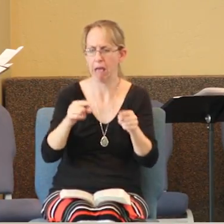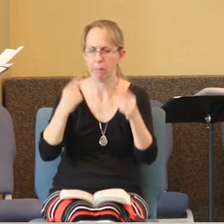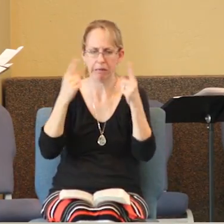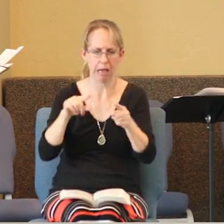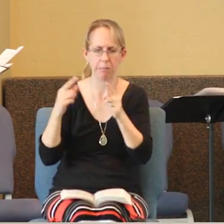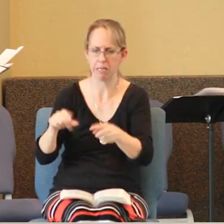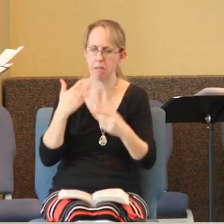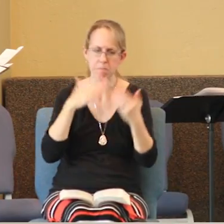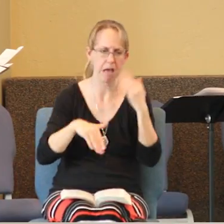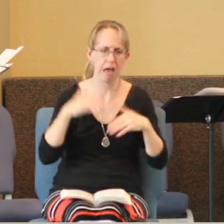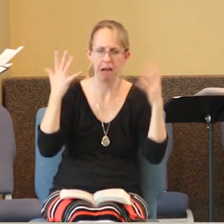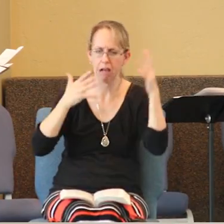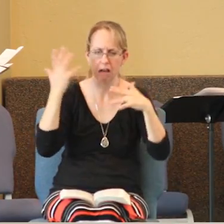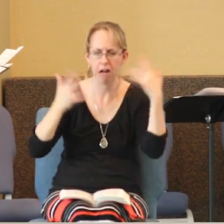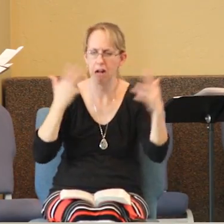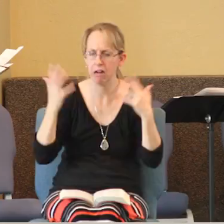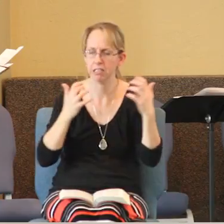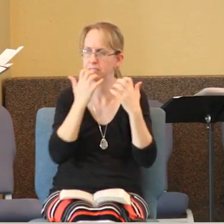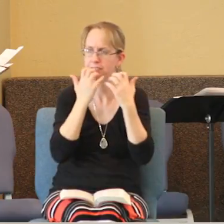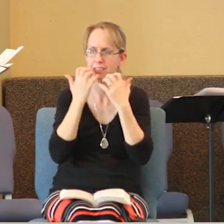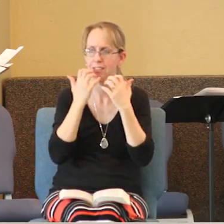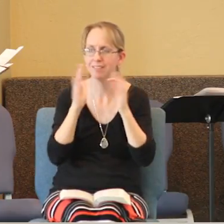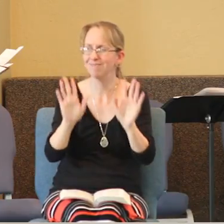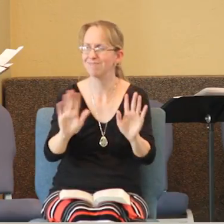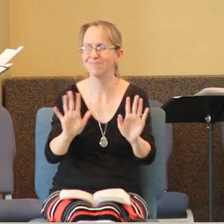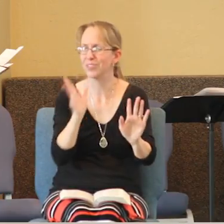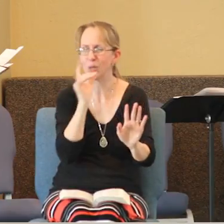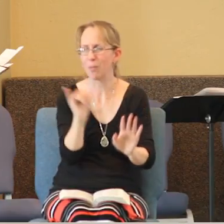them. Don't be like that.